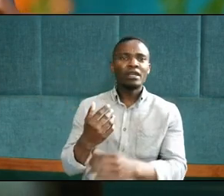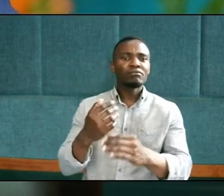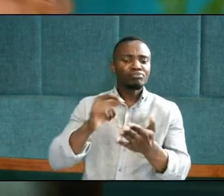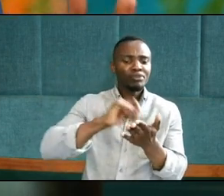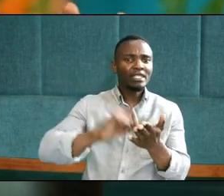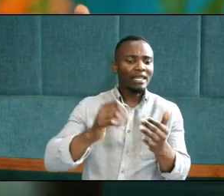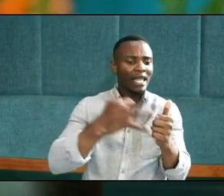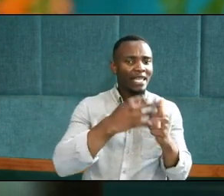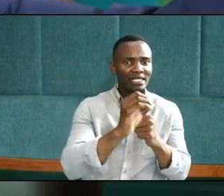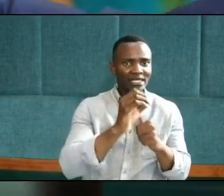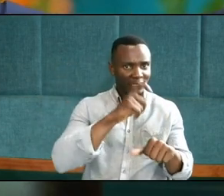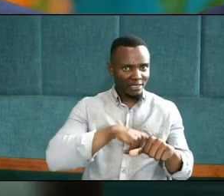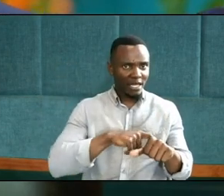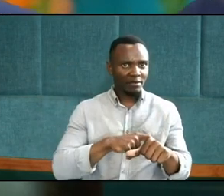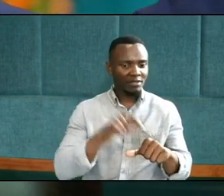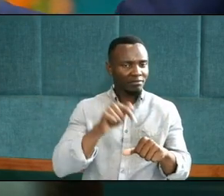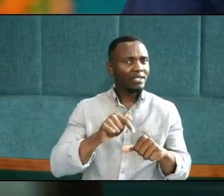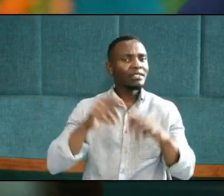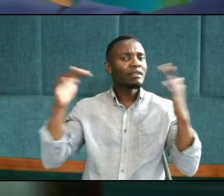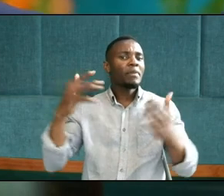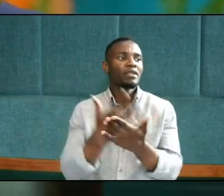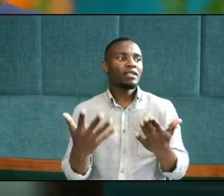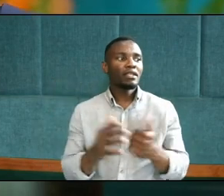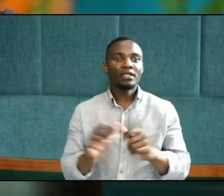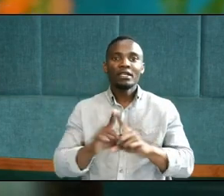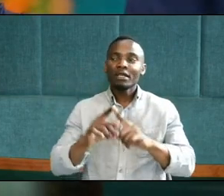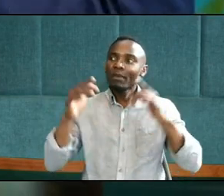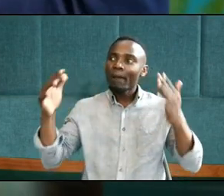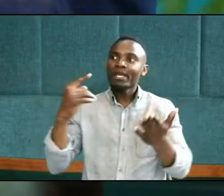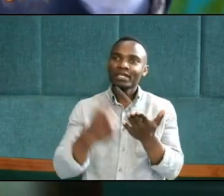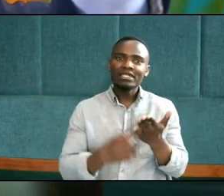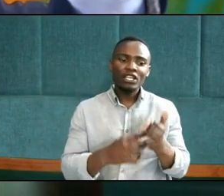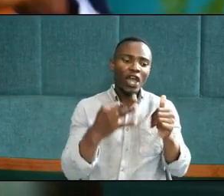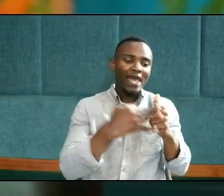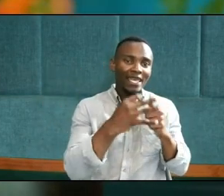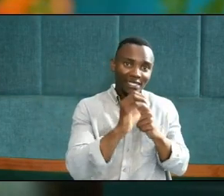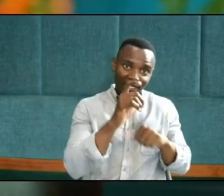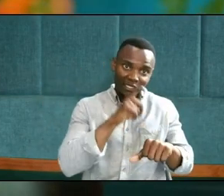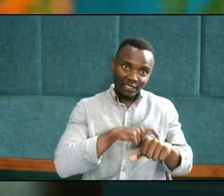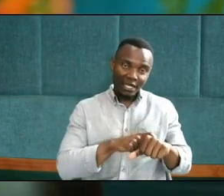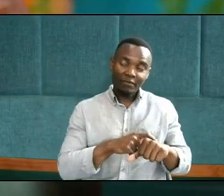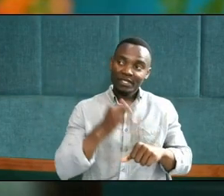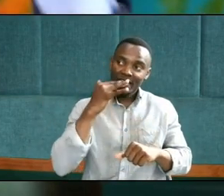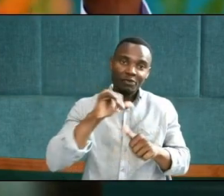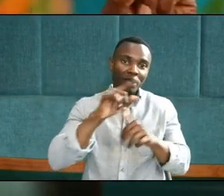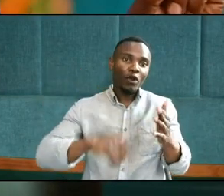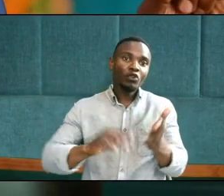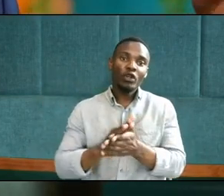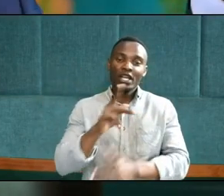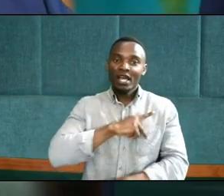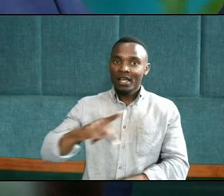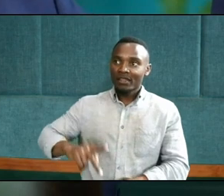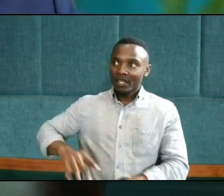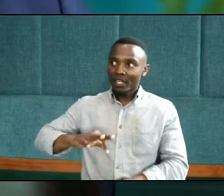You can see it is a serious thing. It's a big thing. It's a big discussion in the New Testament. 80 times, that's not a small time to discuss one